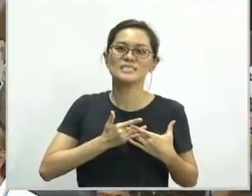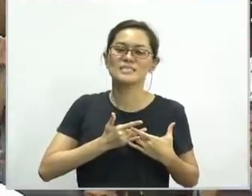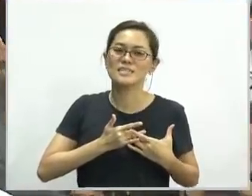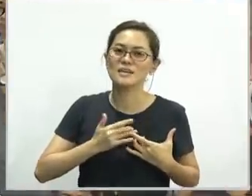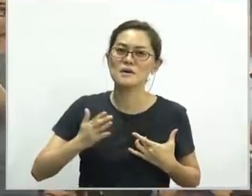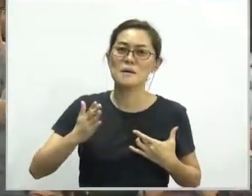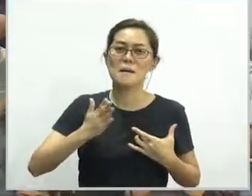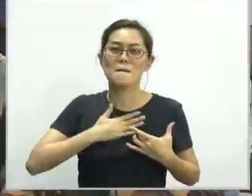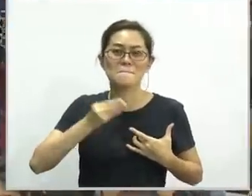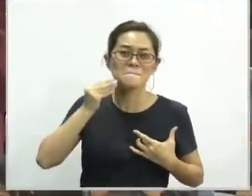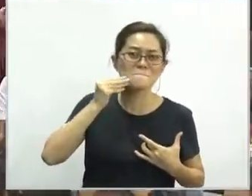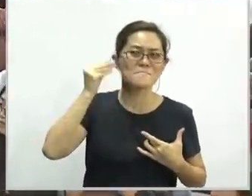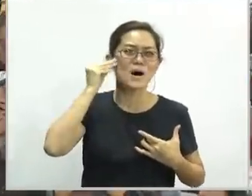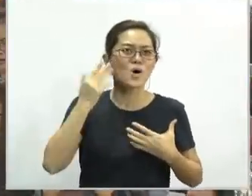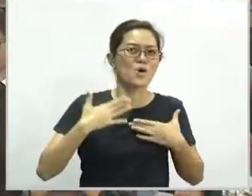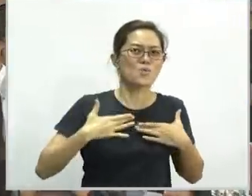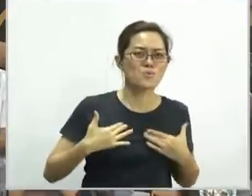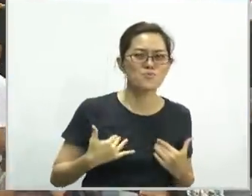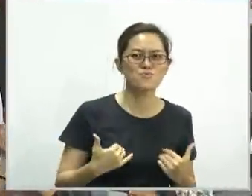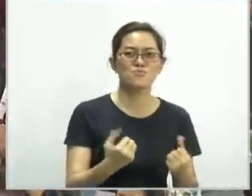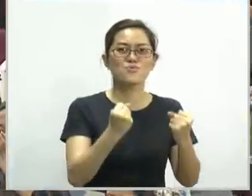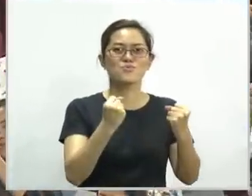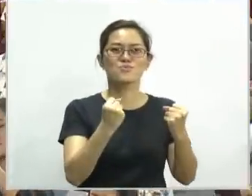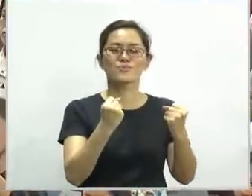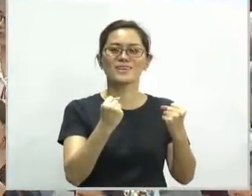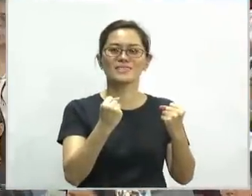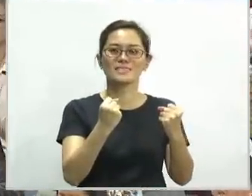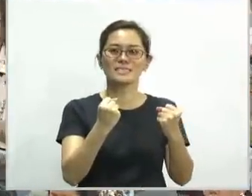Heal my home.